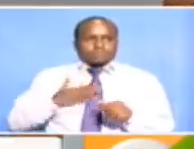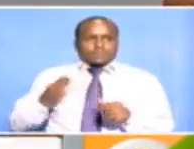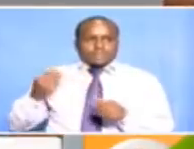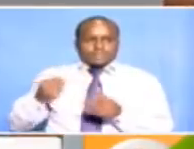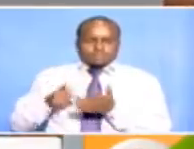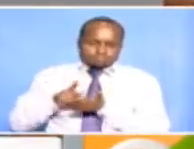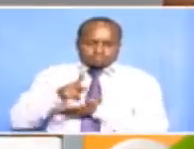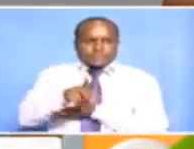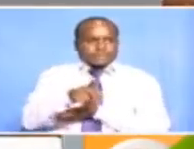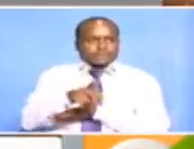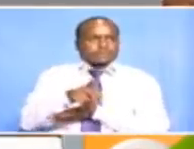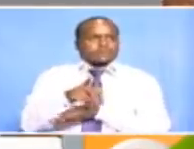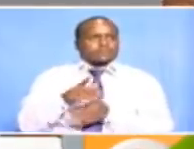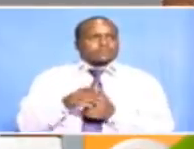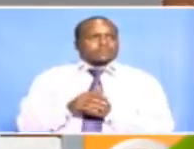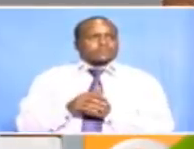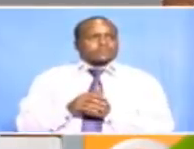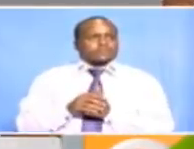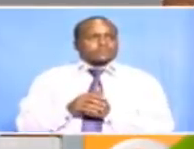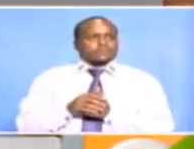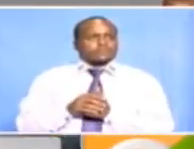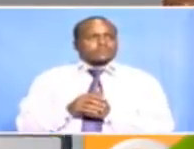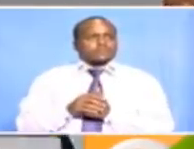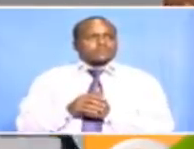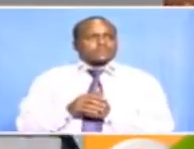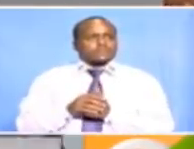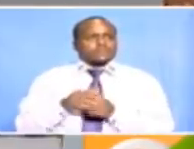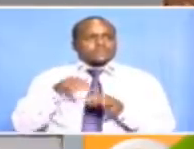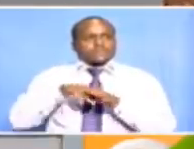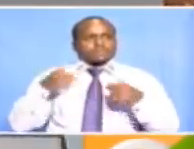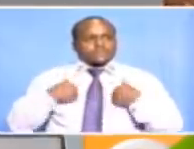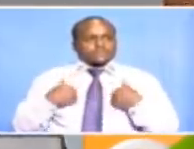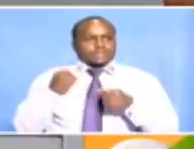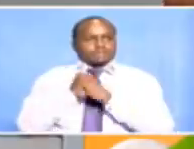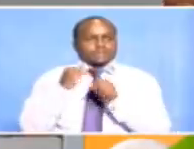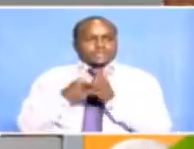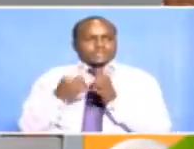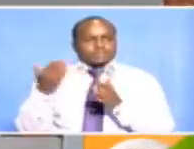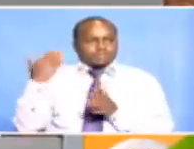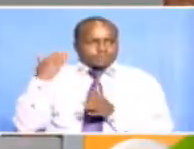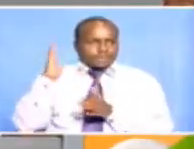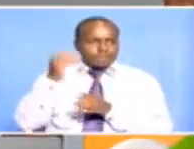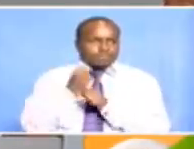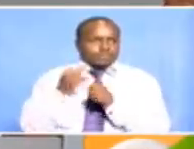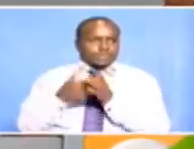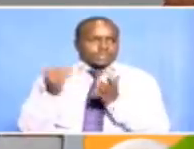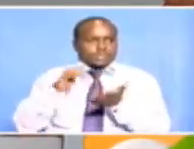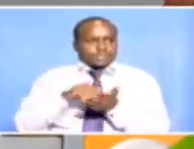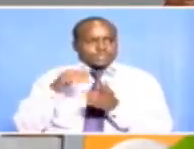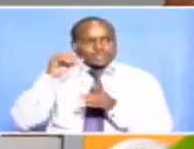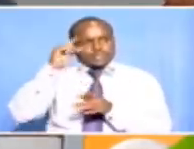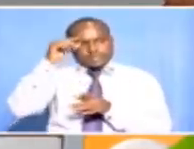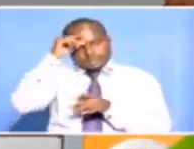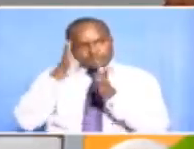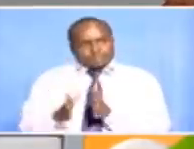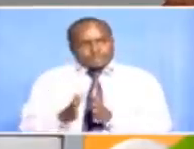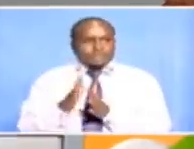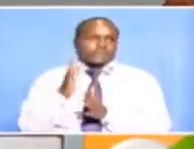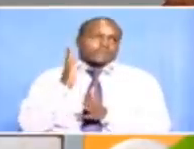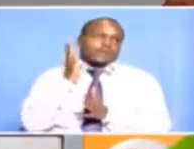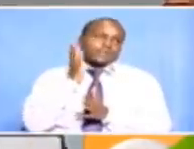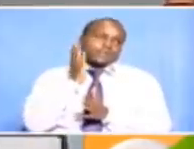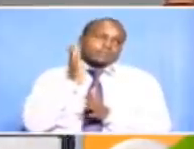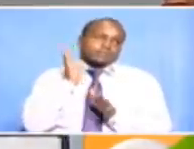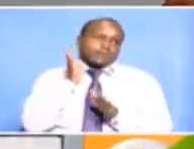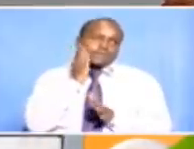doctors. And this is not philanthropy. Okay. It is in me. I've done it before, and I'll do it again as Nairobi governor. And mothers will